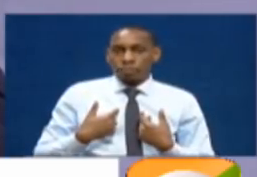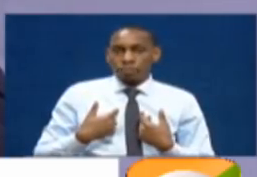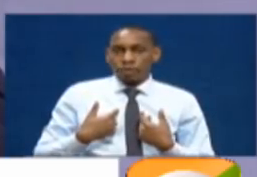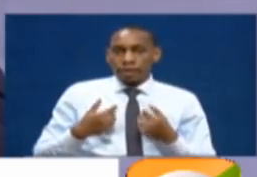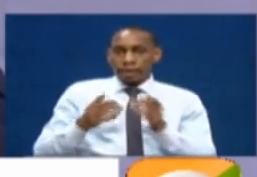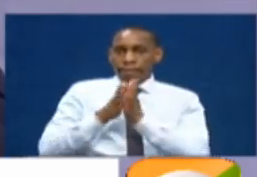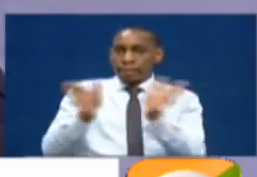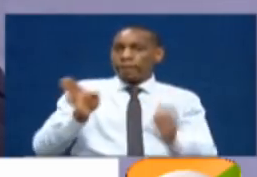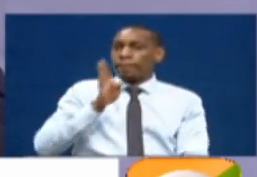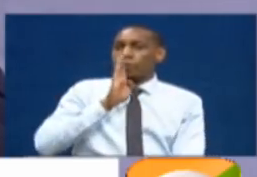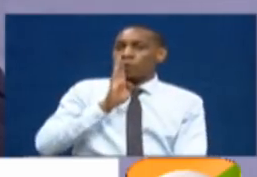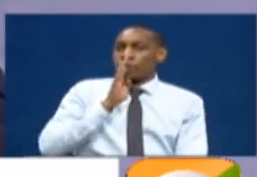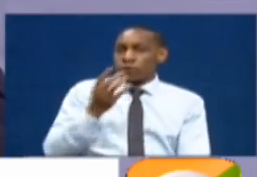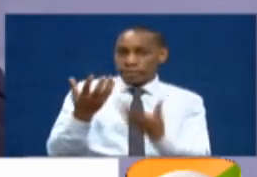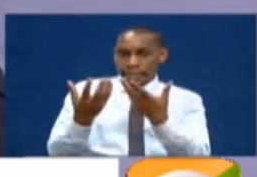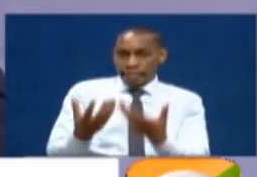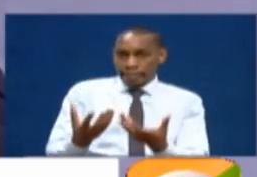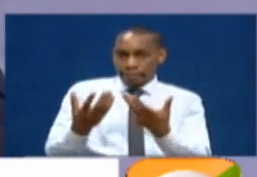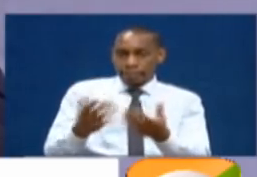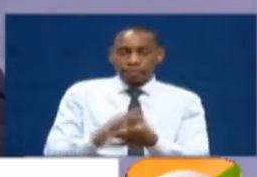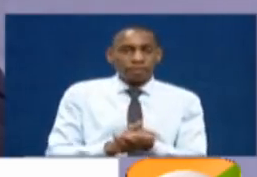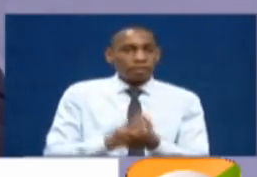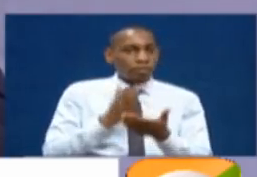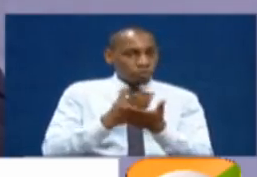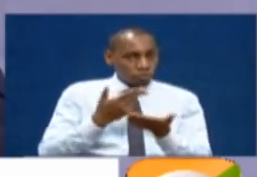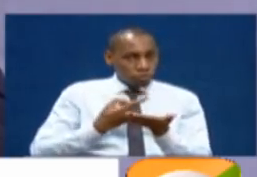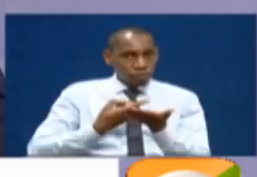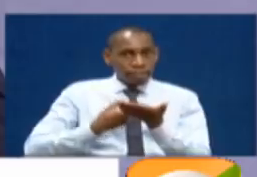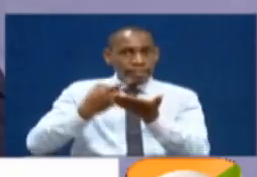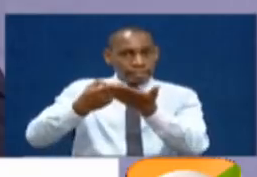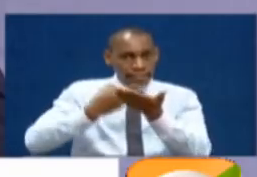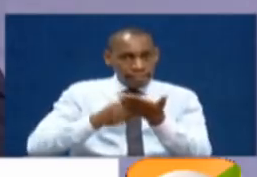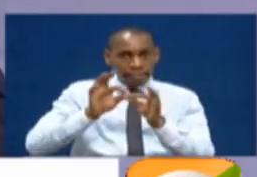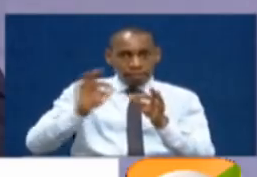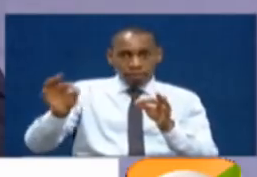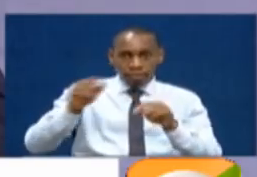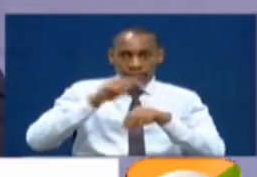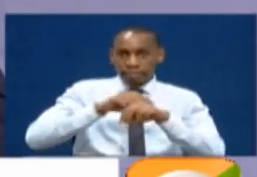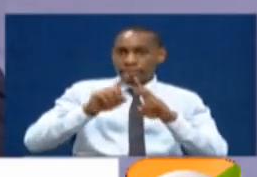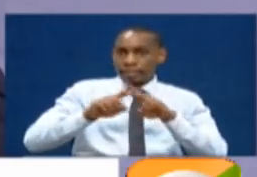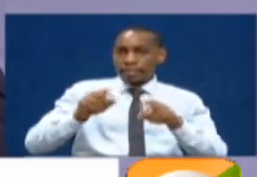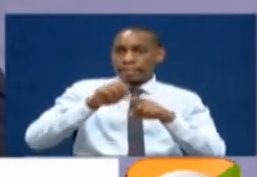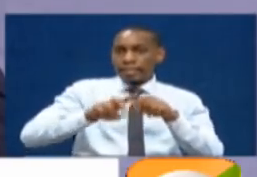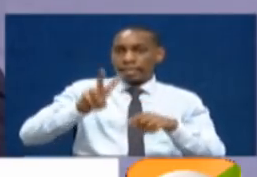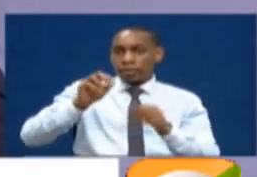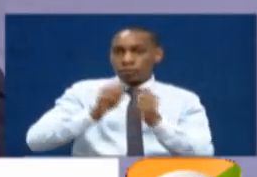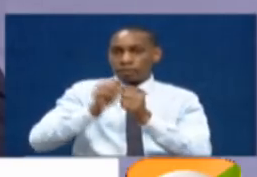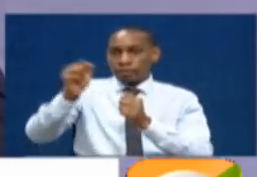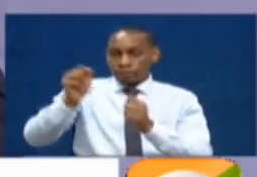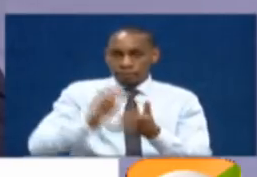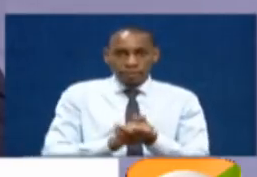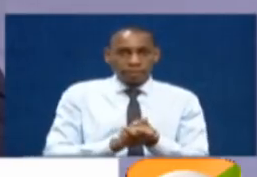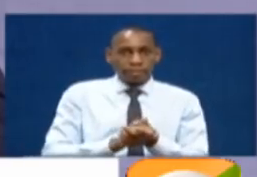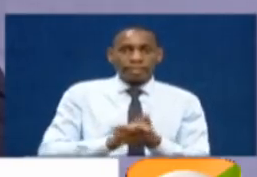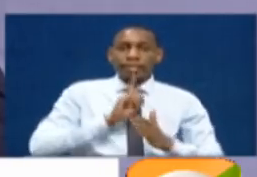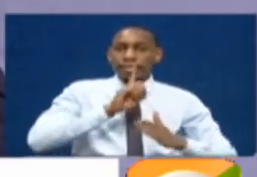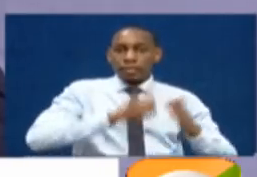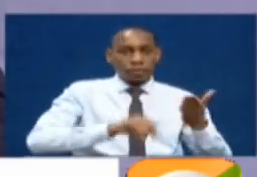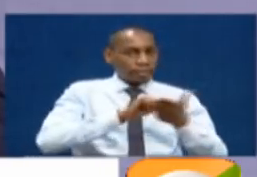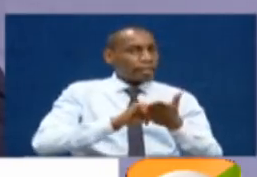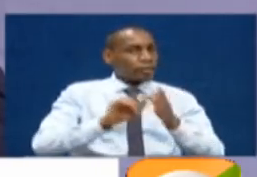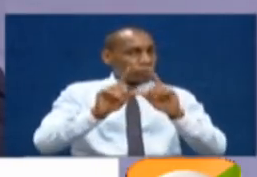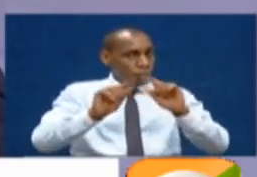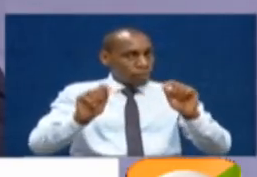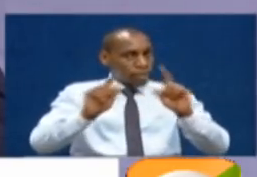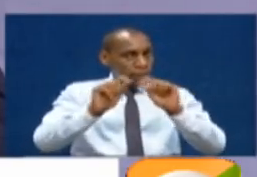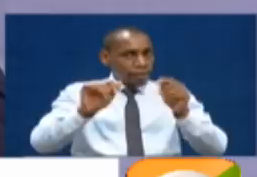public debt. And I've been talking about this for quite some time. I started talking about it in 2015, sending signals that